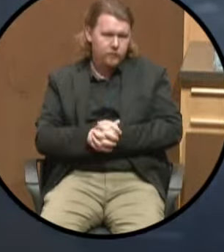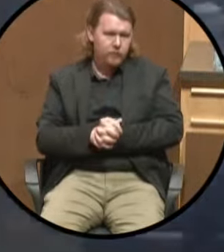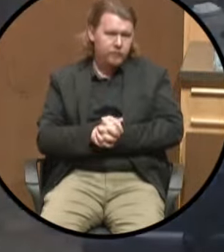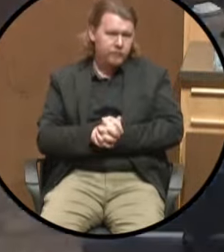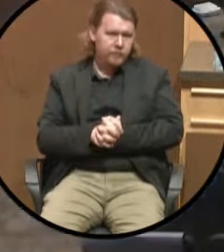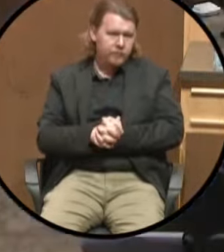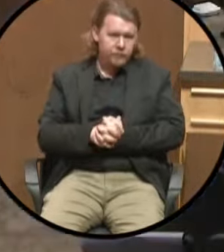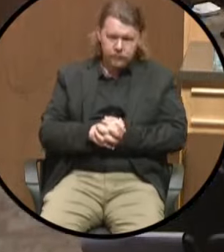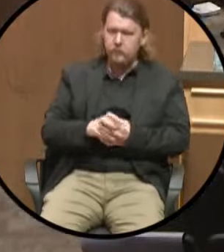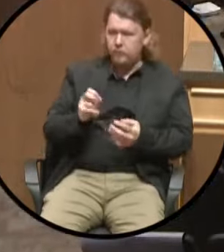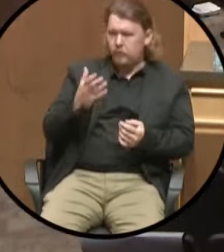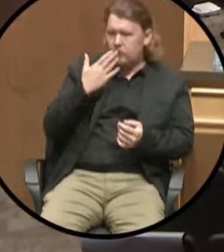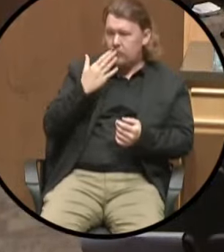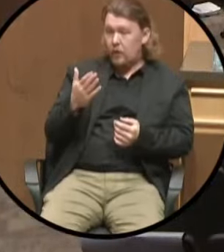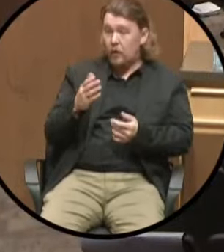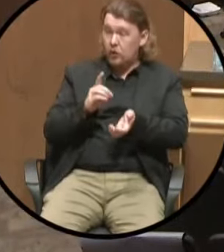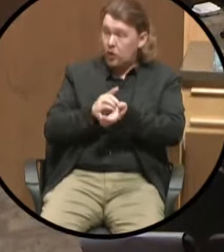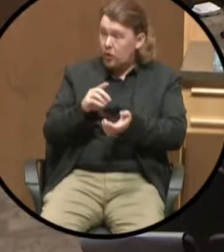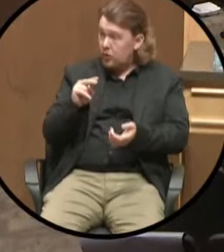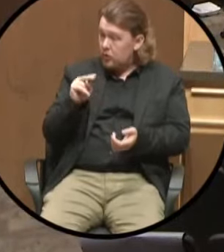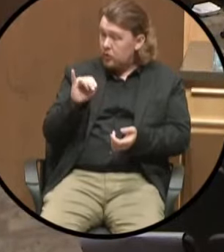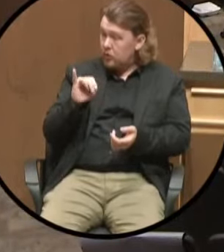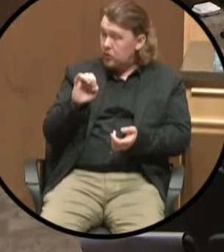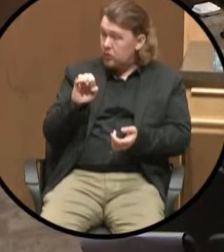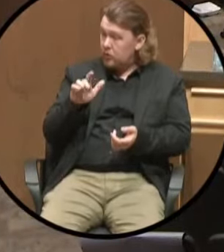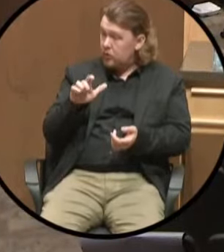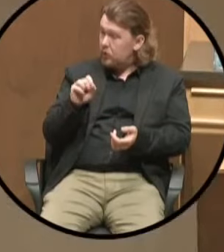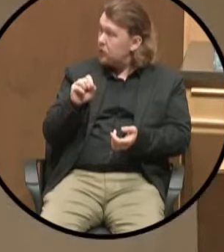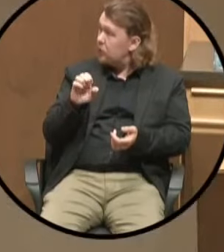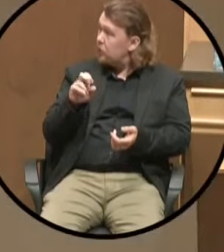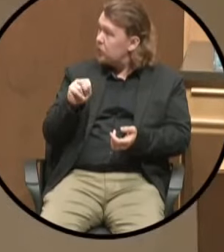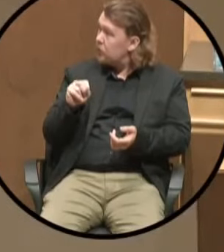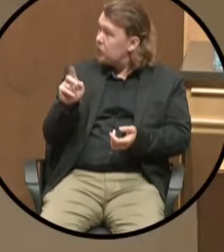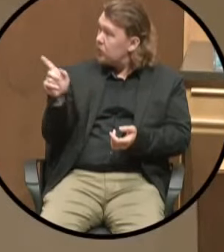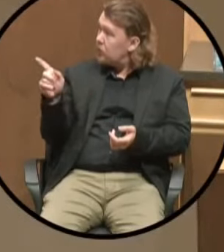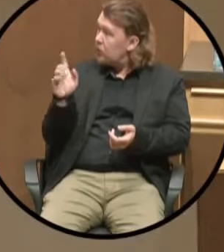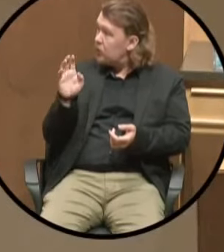Thank you, Dr. Musinski. Dr. Nielsen, so